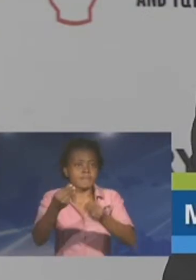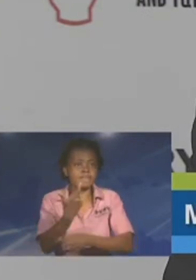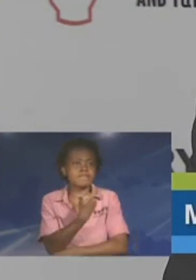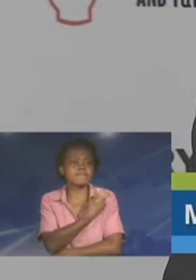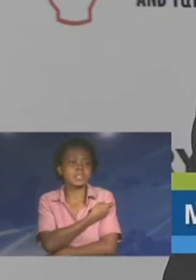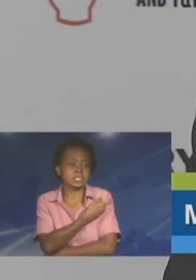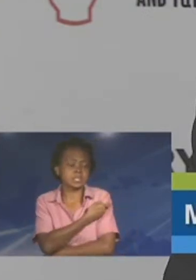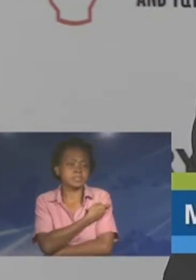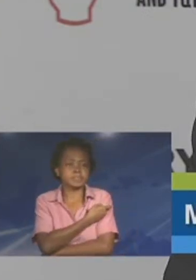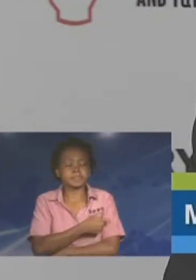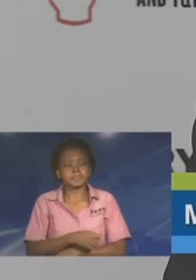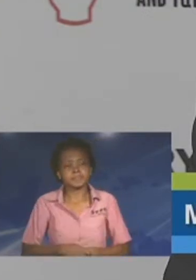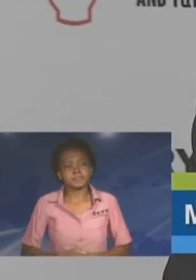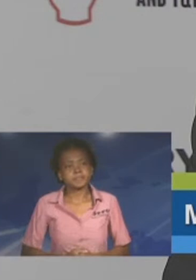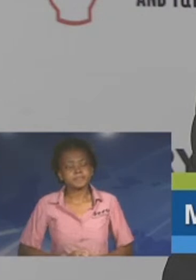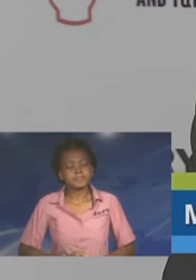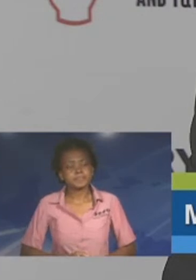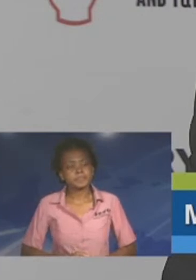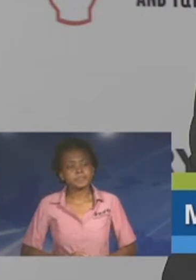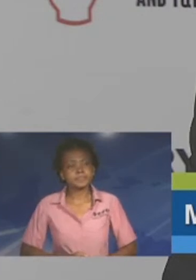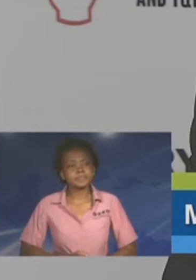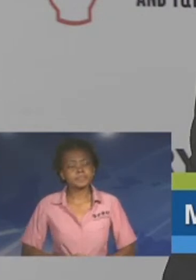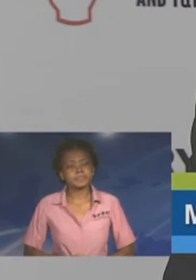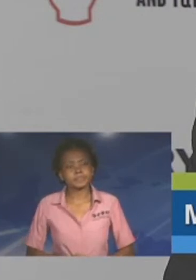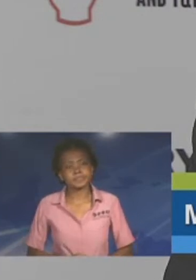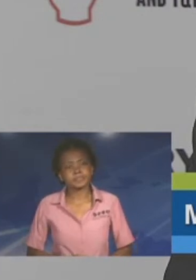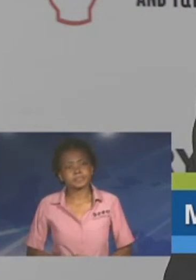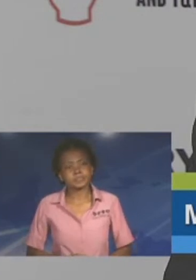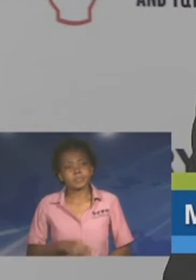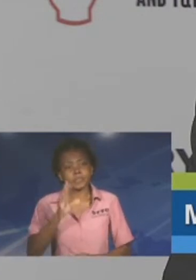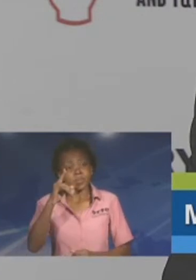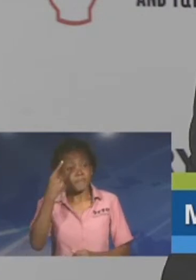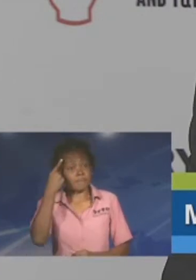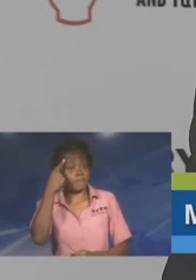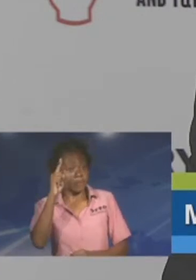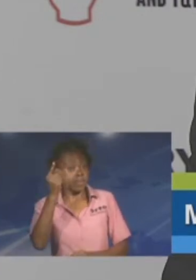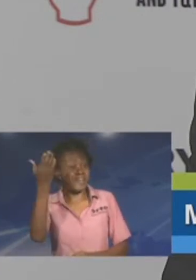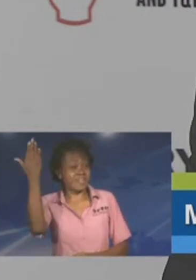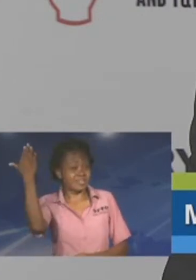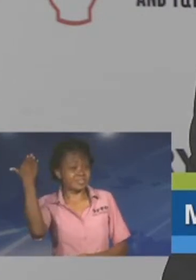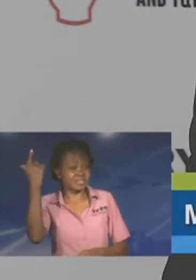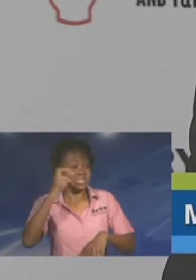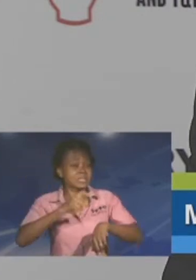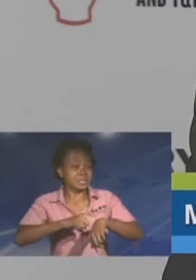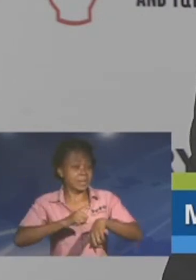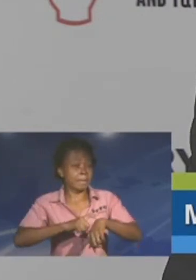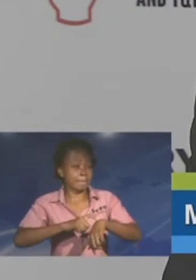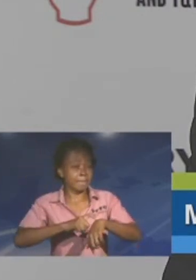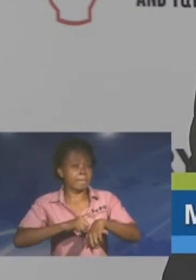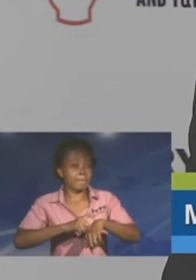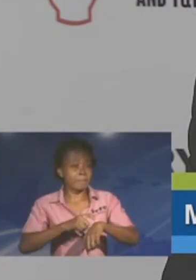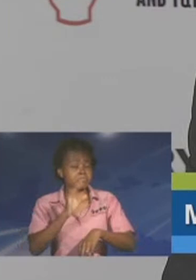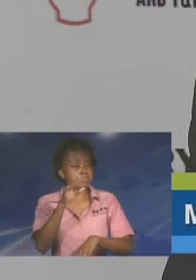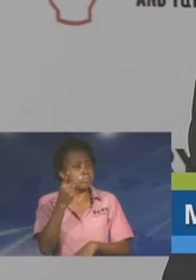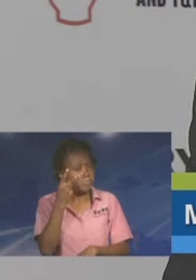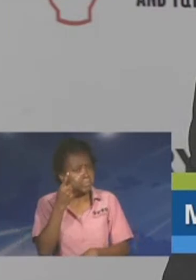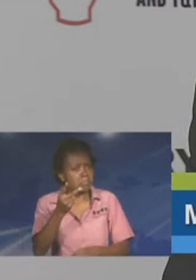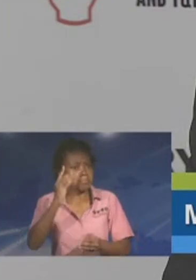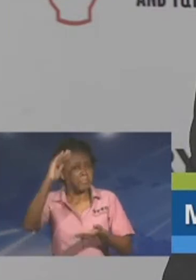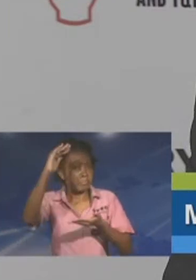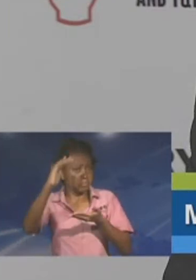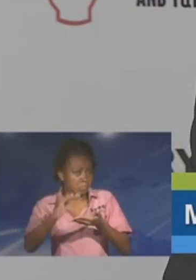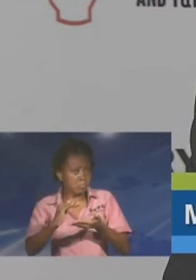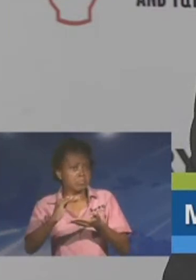for the existing immunization, the last period of vaccination. So there was a drop in terms of the general uptake